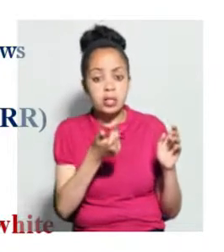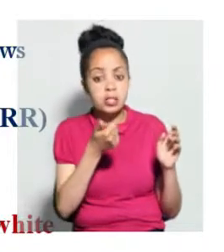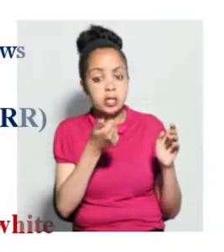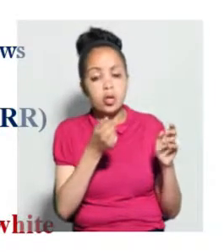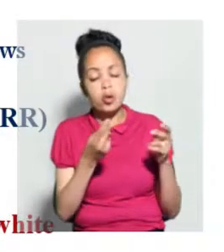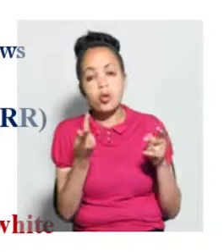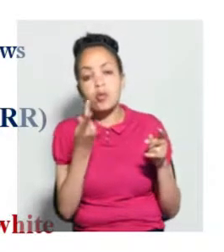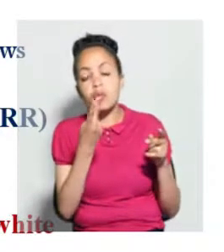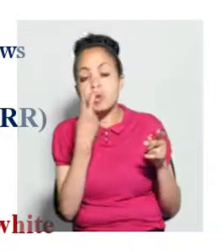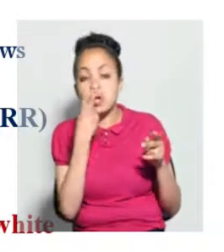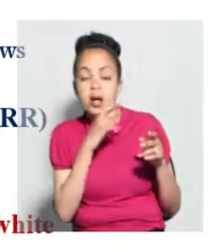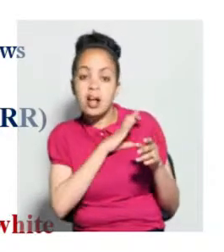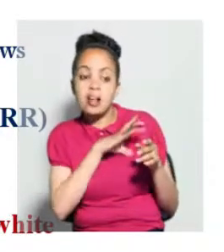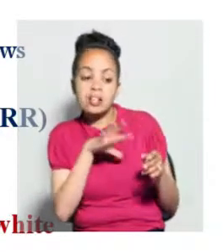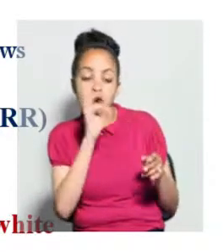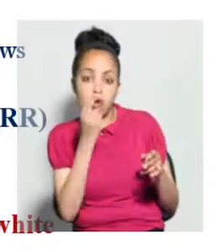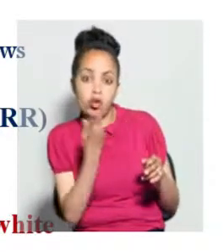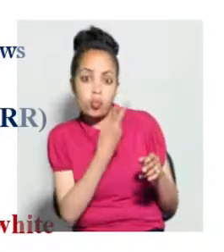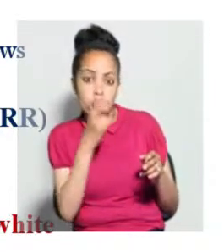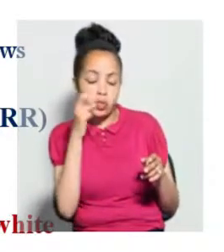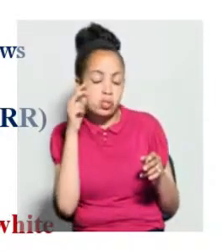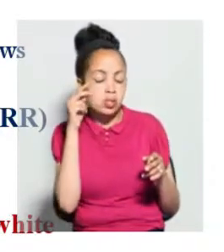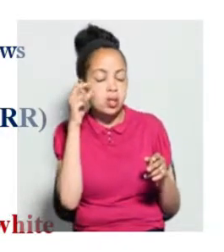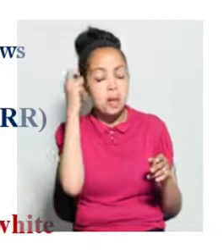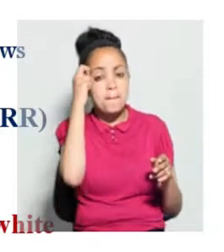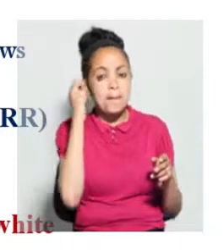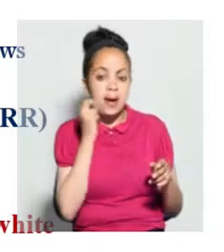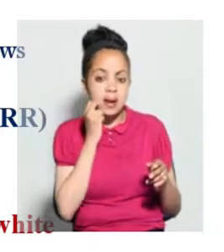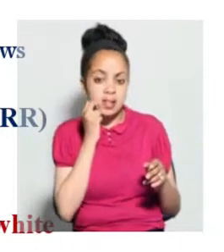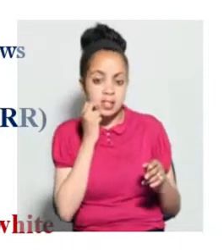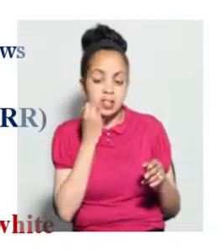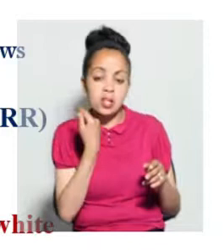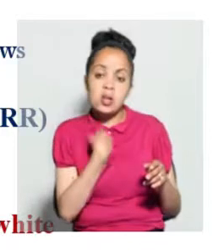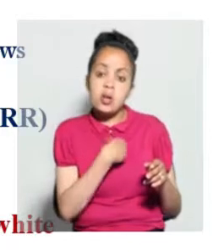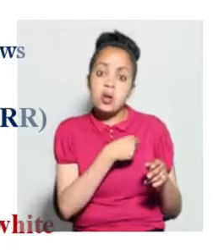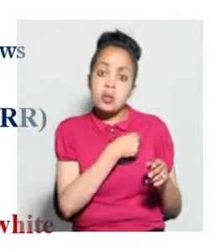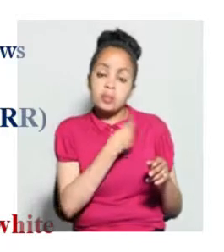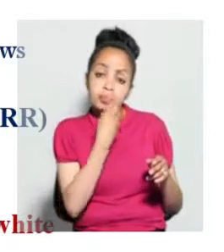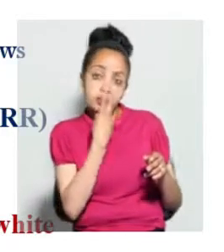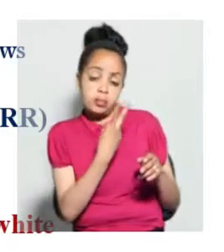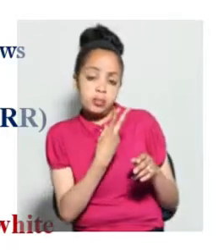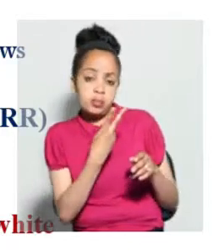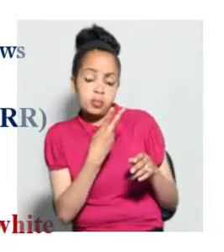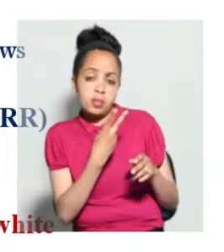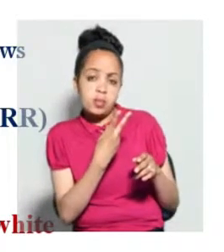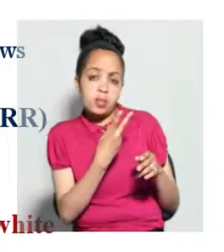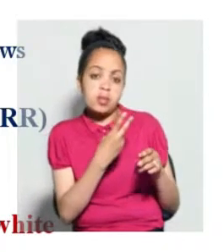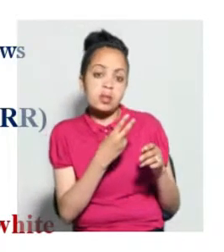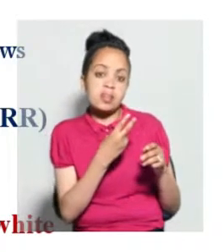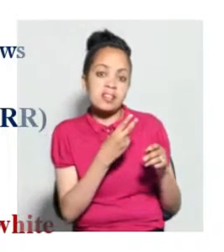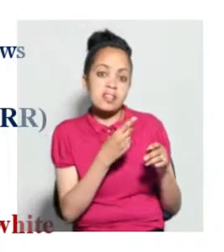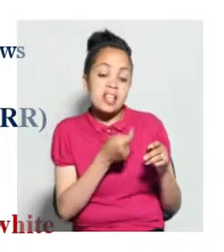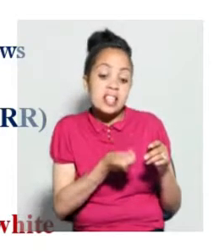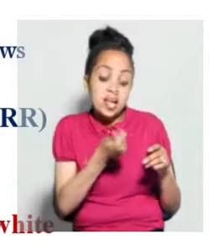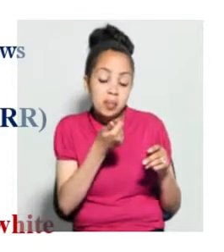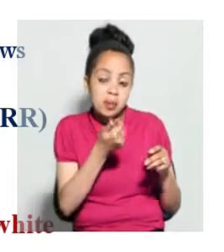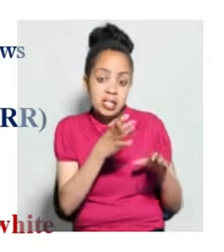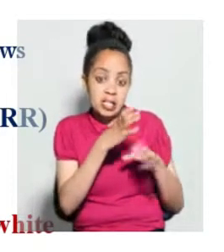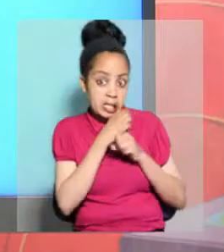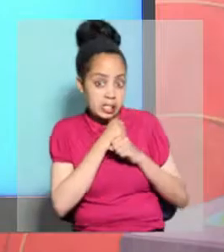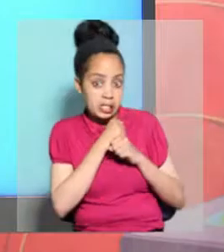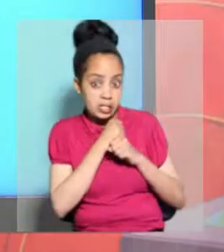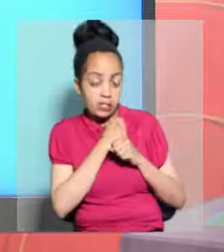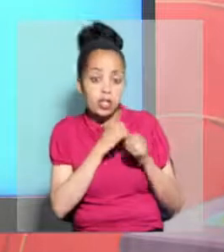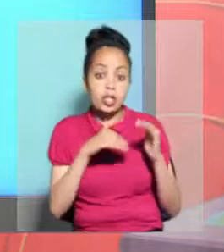both parents, it show an intermediate character of dominant and intermediate character of recessive